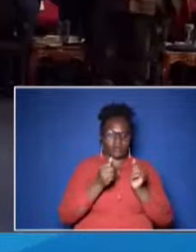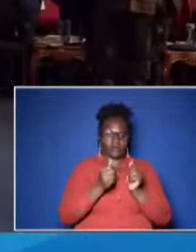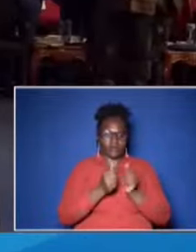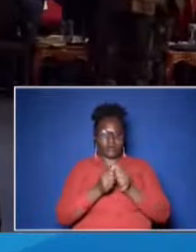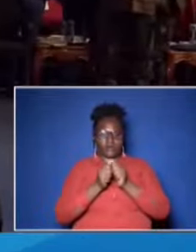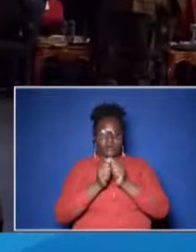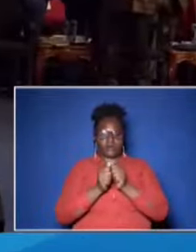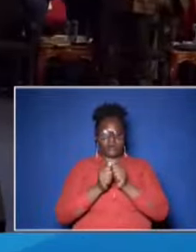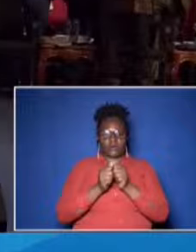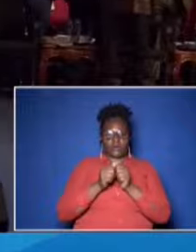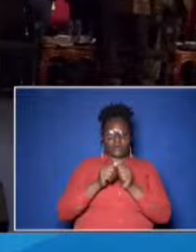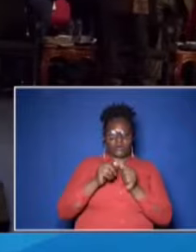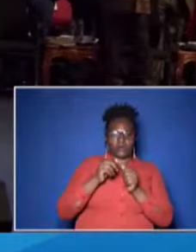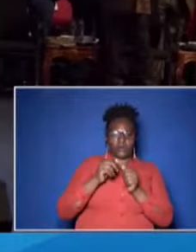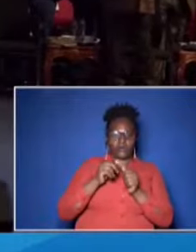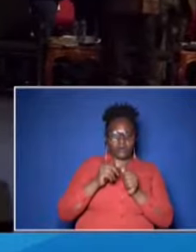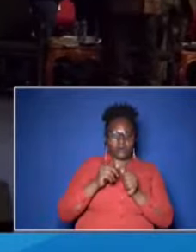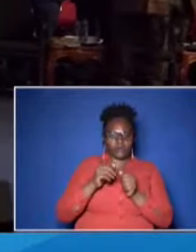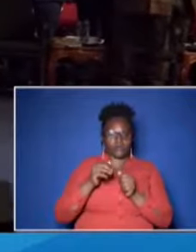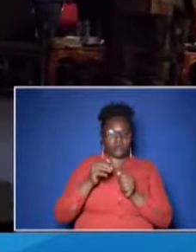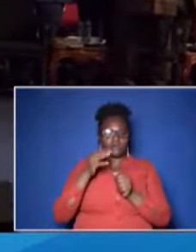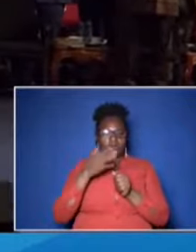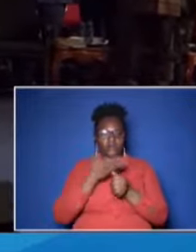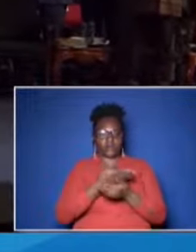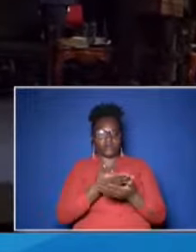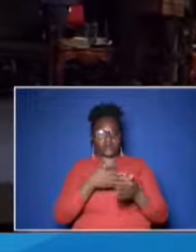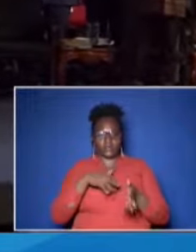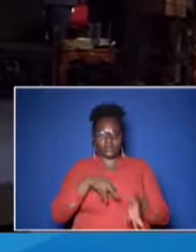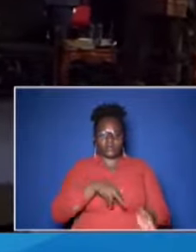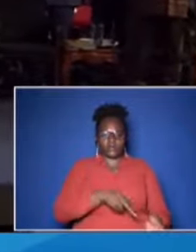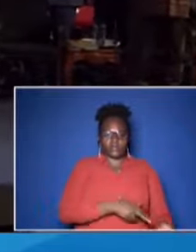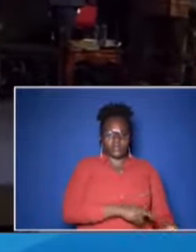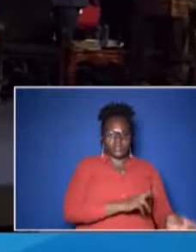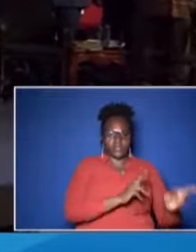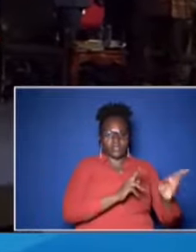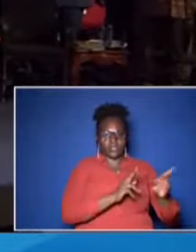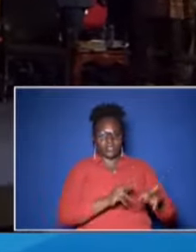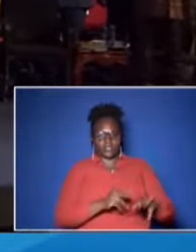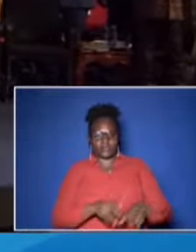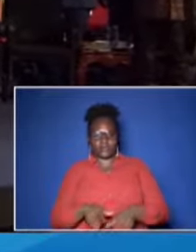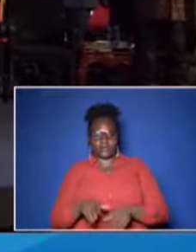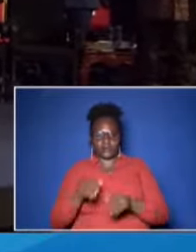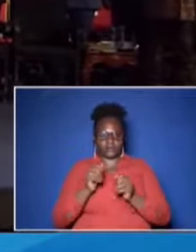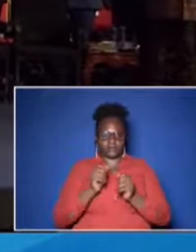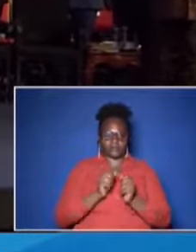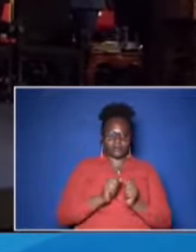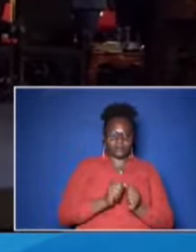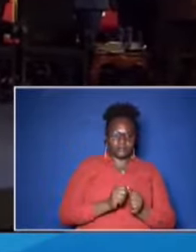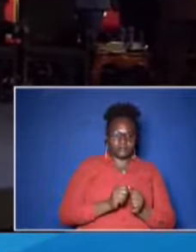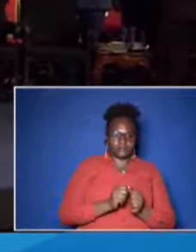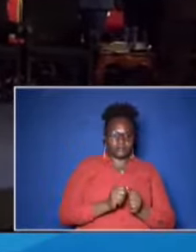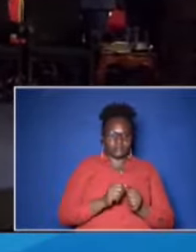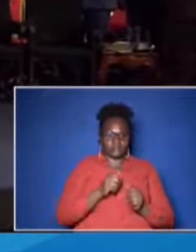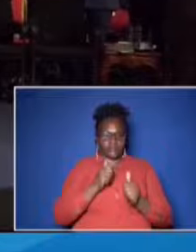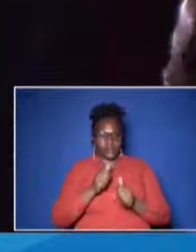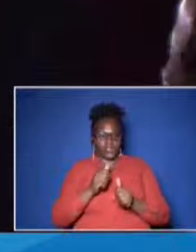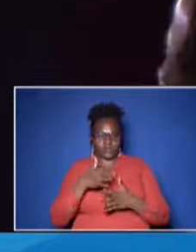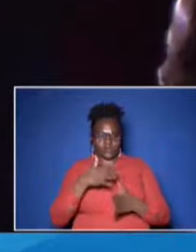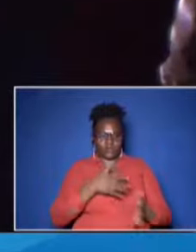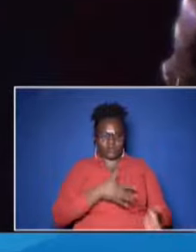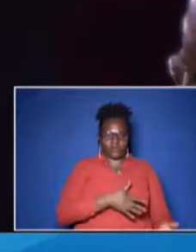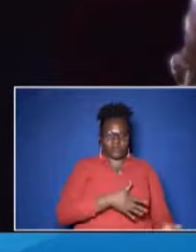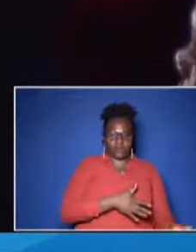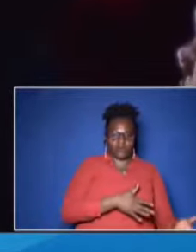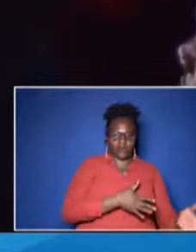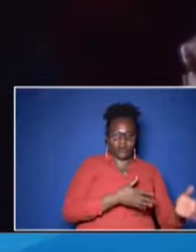no end there is our River it flows